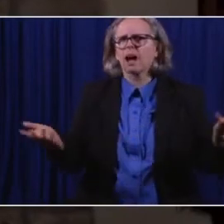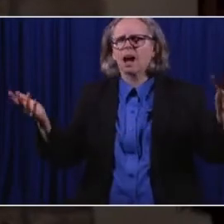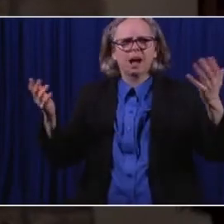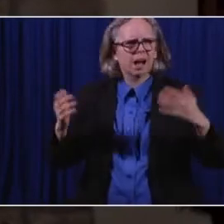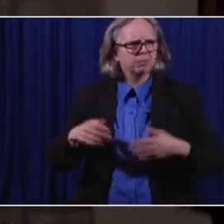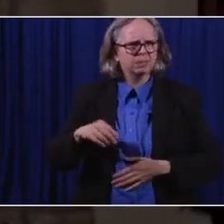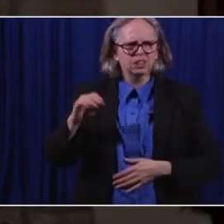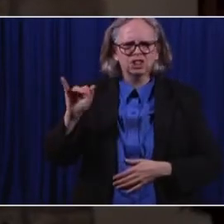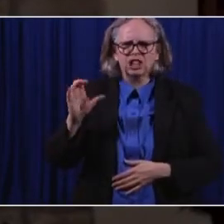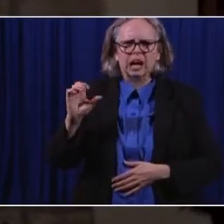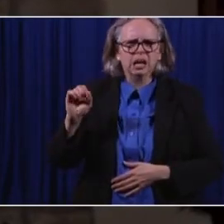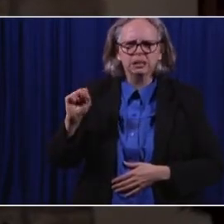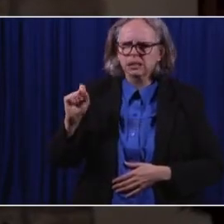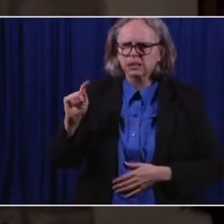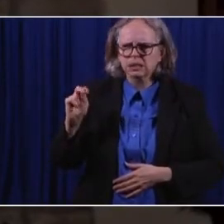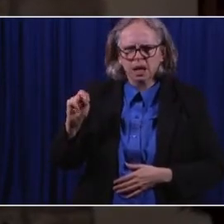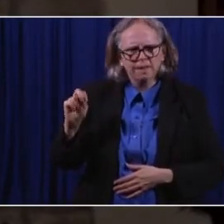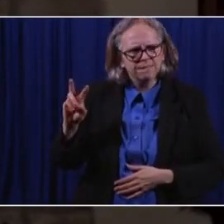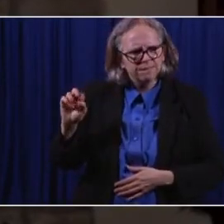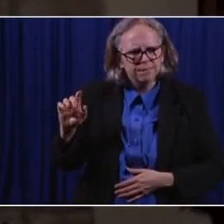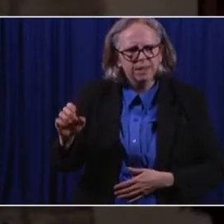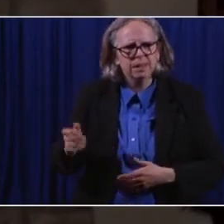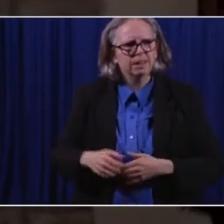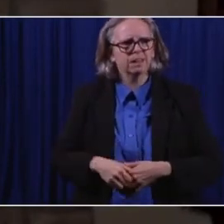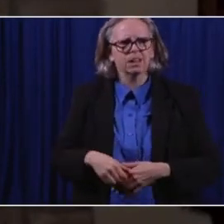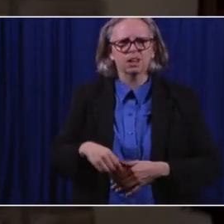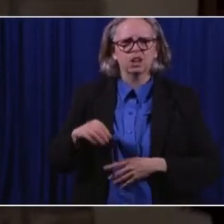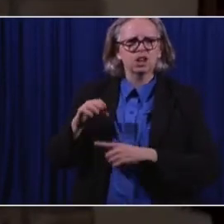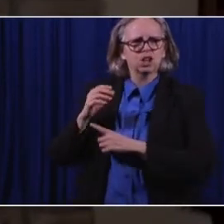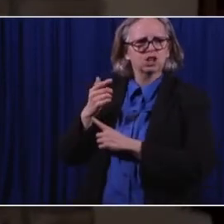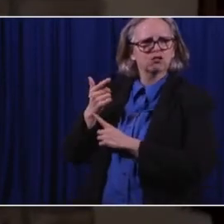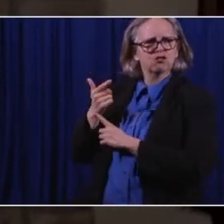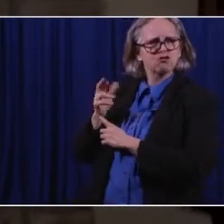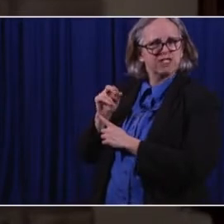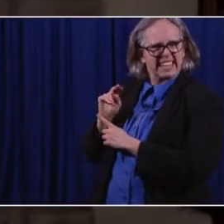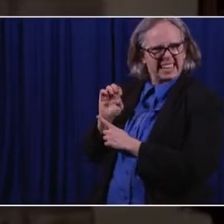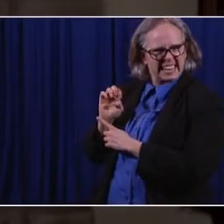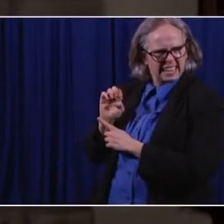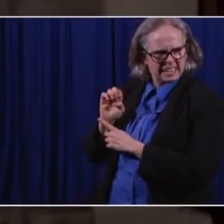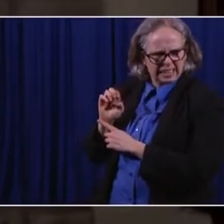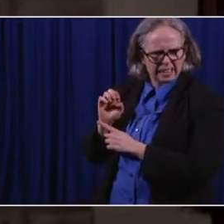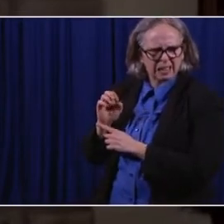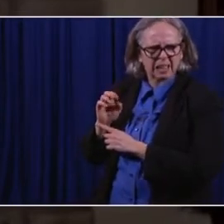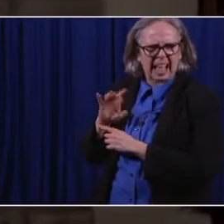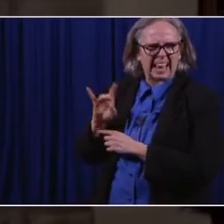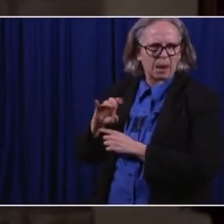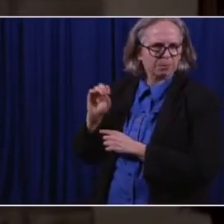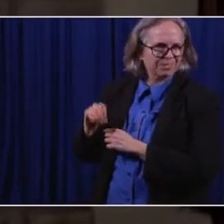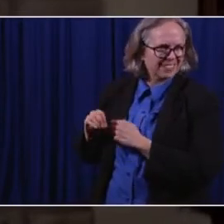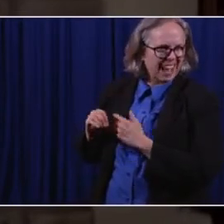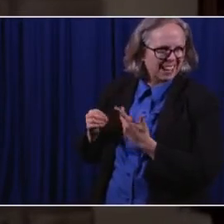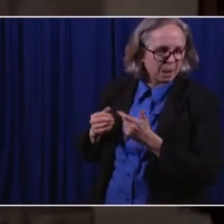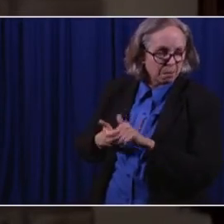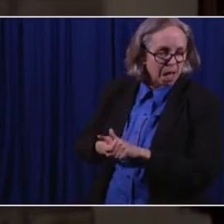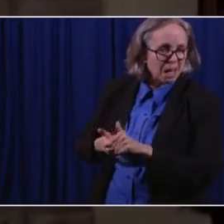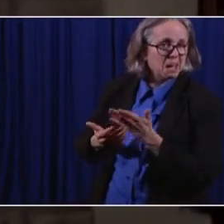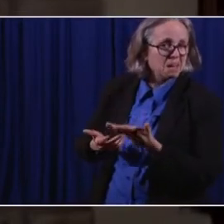Greene County, I've got Greene County at 88. So Clark County, 84. So, you know, not perfect,